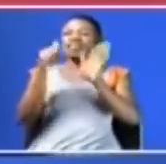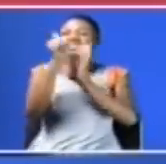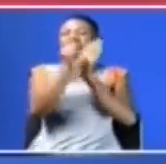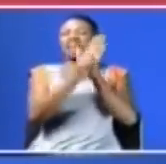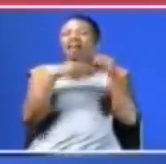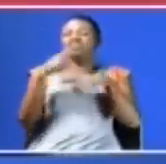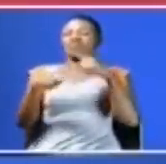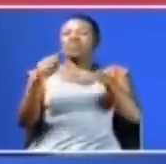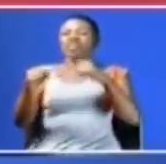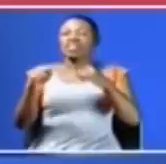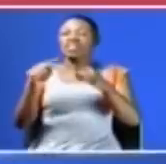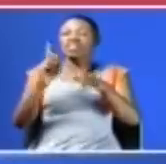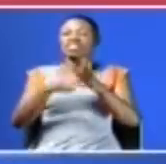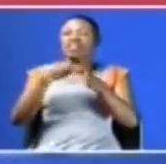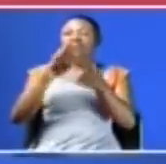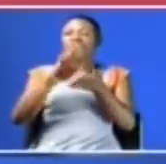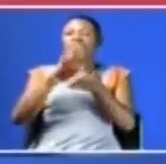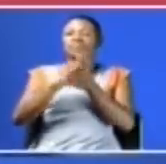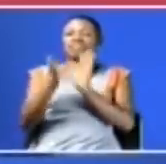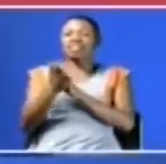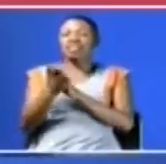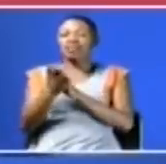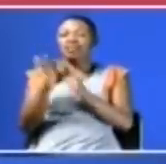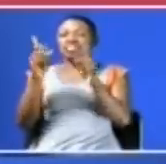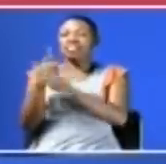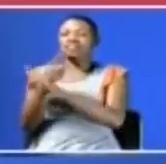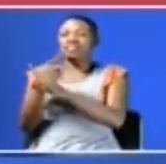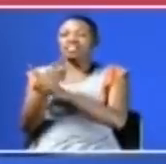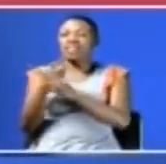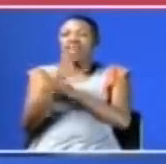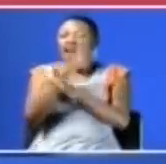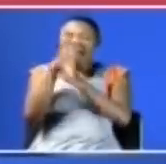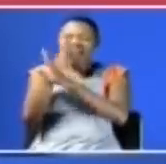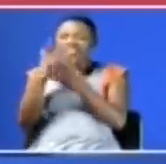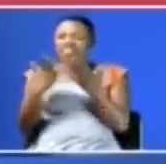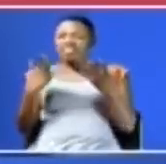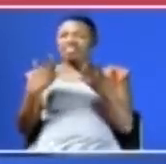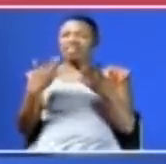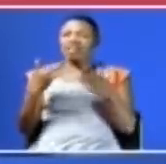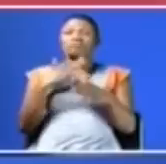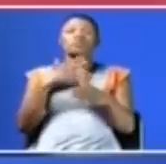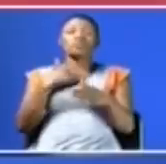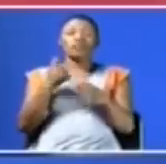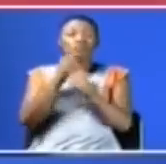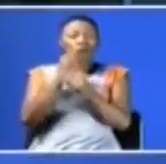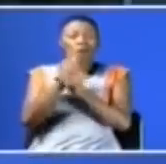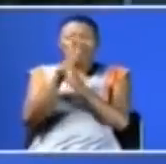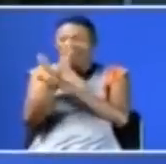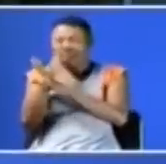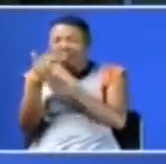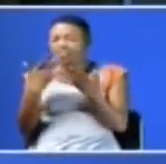and it became a sort of agenda where he's talking about, which has got some cards under the table. I don't want to work with cards which are under the table. All right. So I